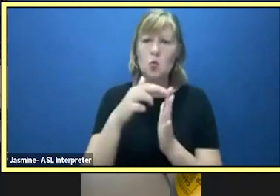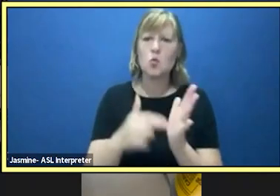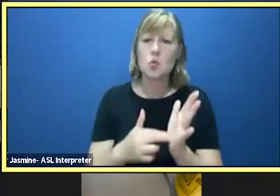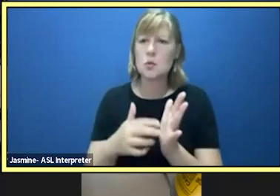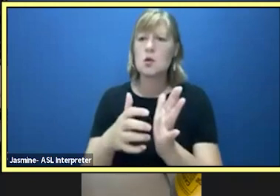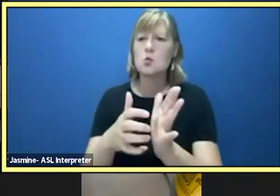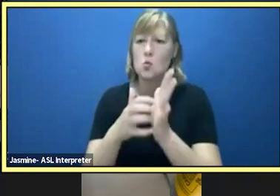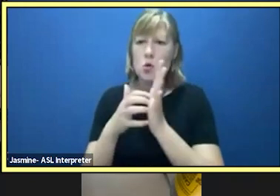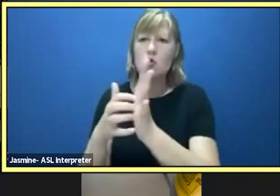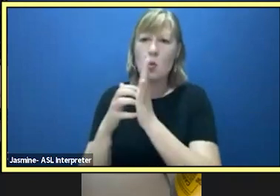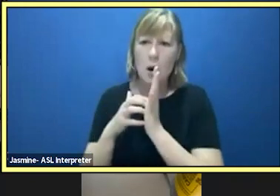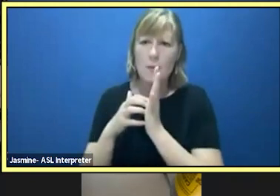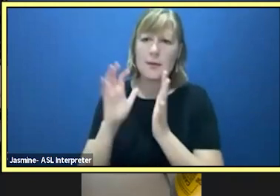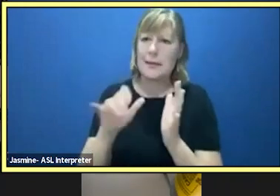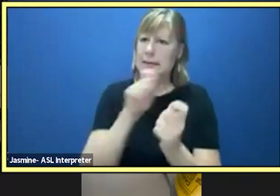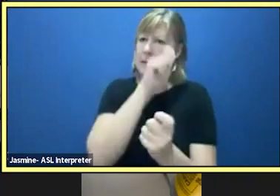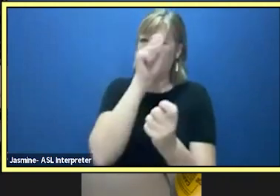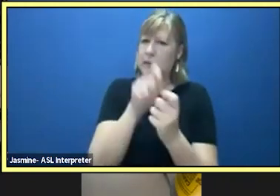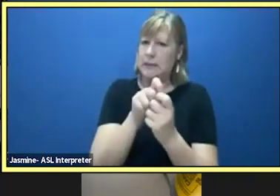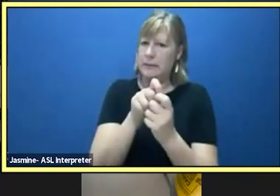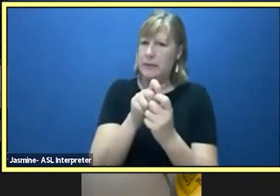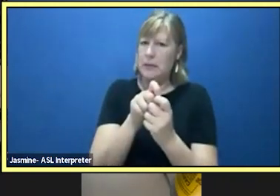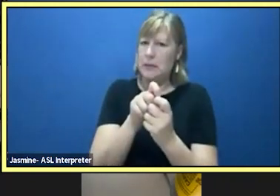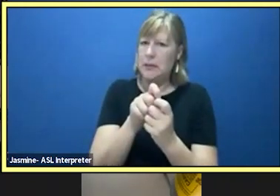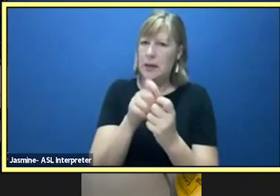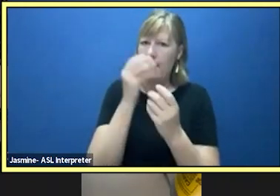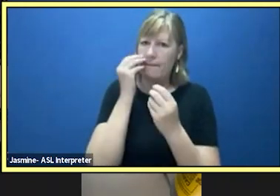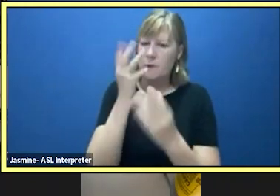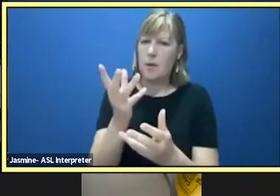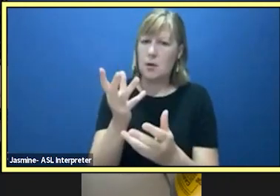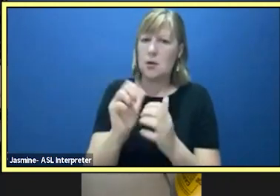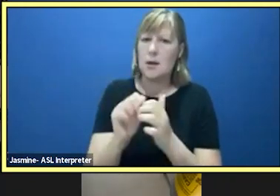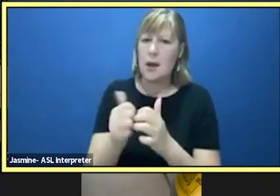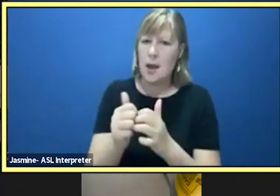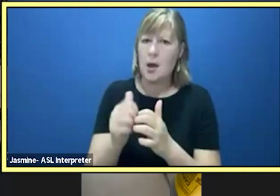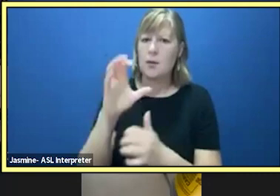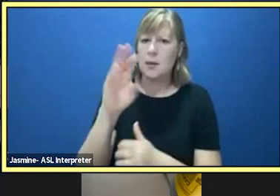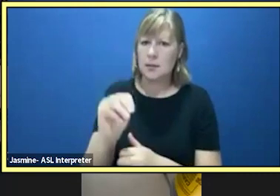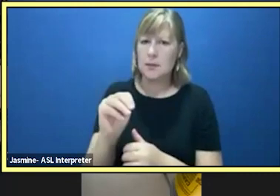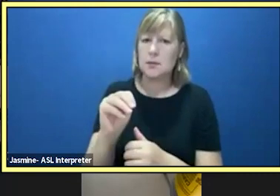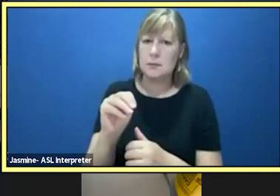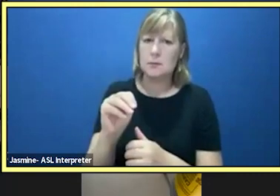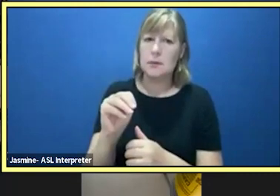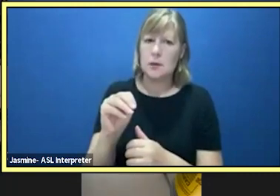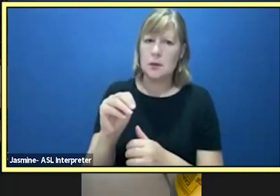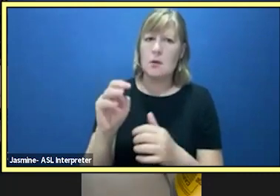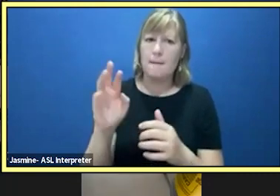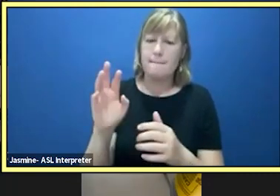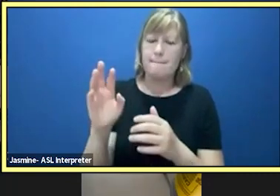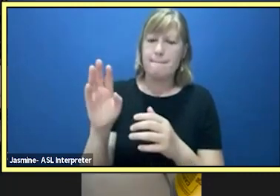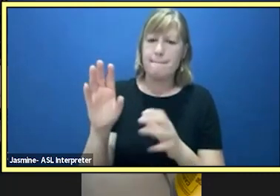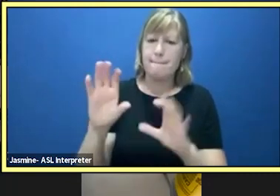management entities to do their business. So we feel like that's where we'll be able to get into more detail about